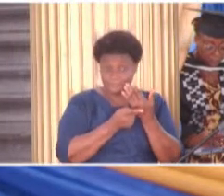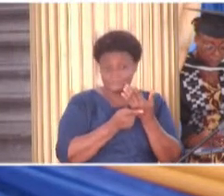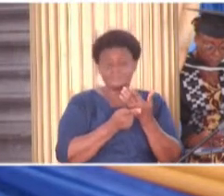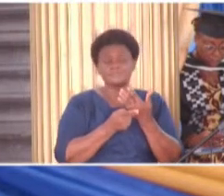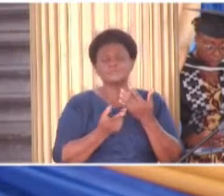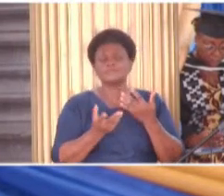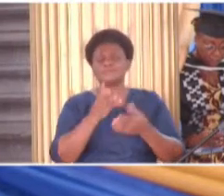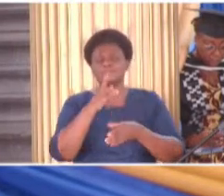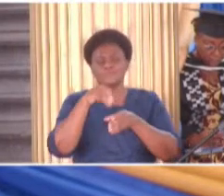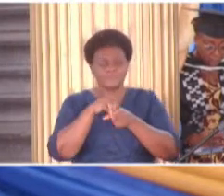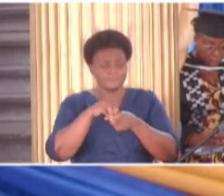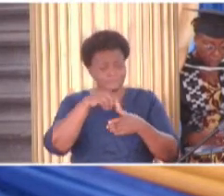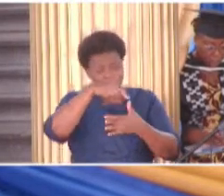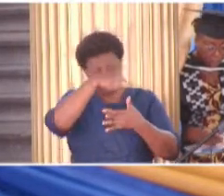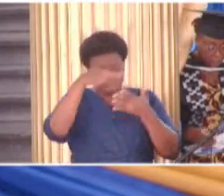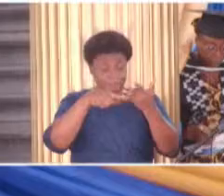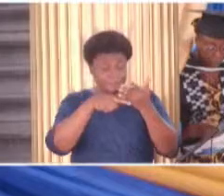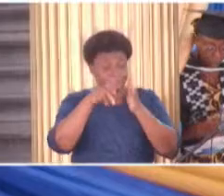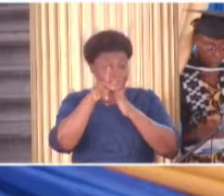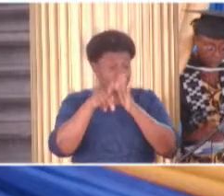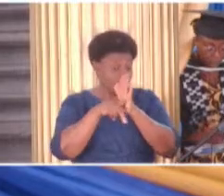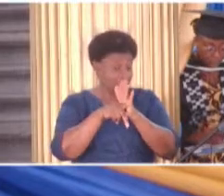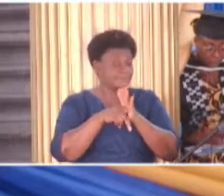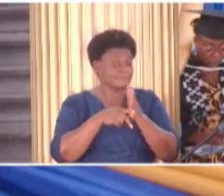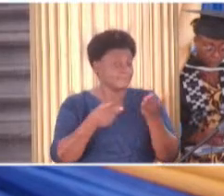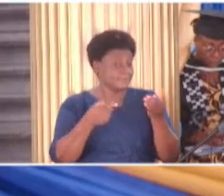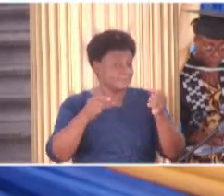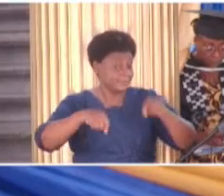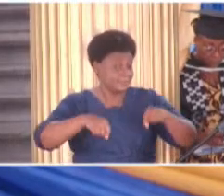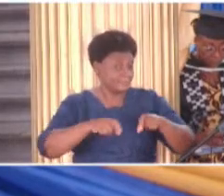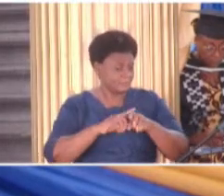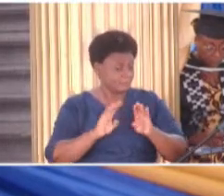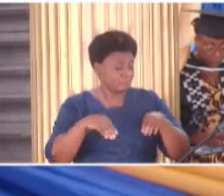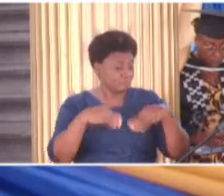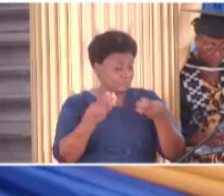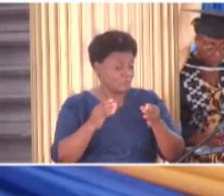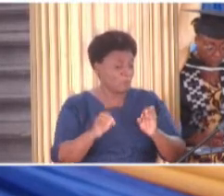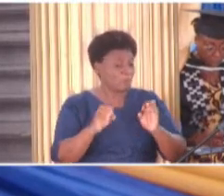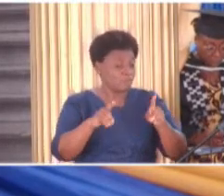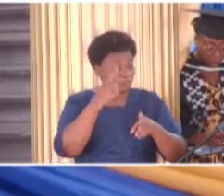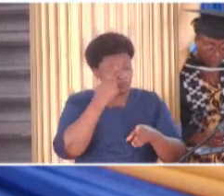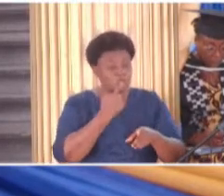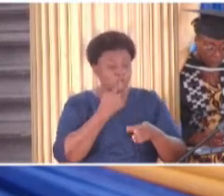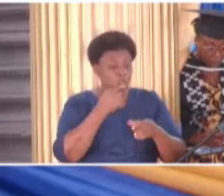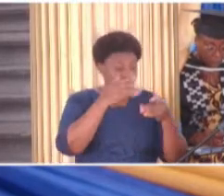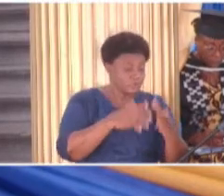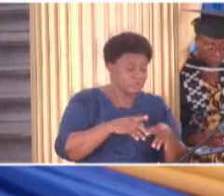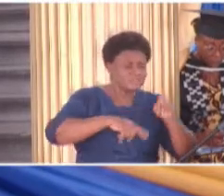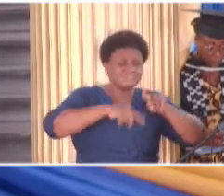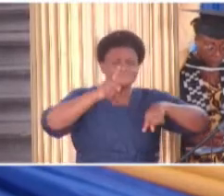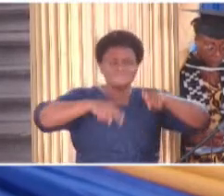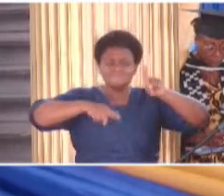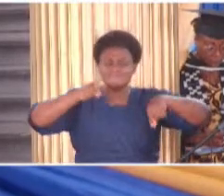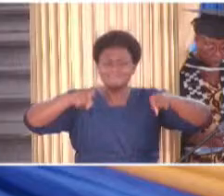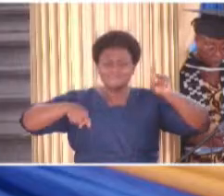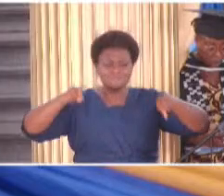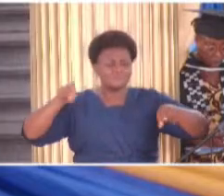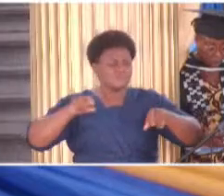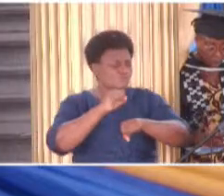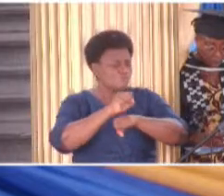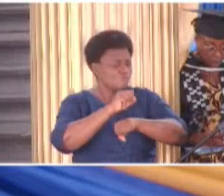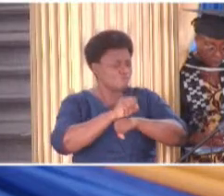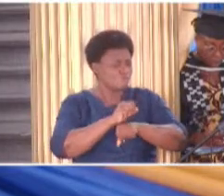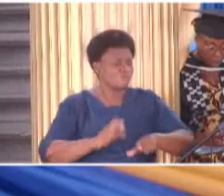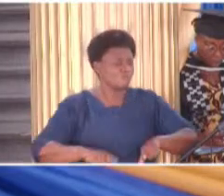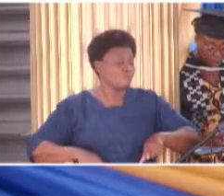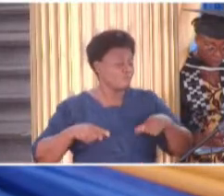embodies this principle by providing opportunities for students from diverse walks of